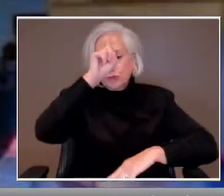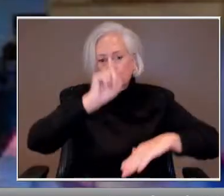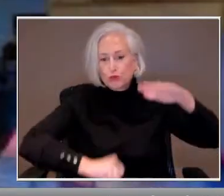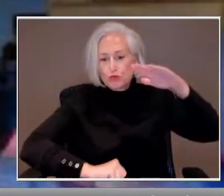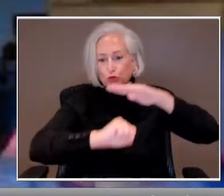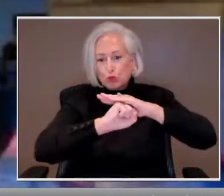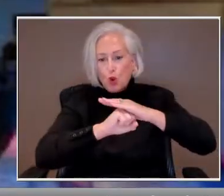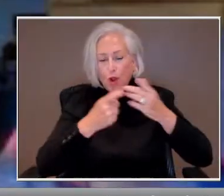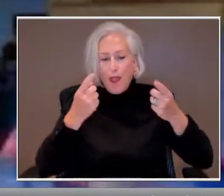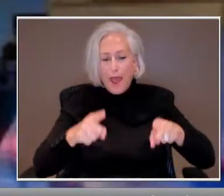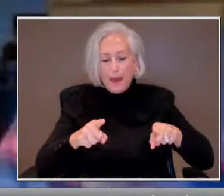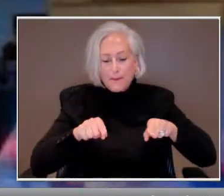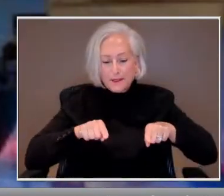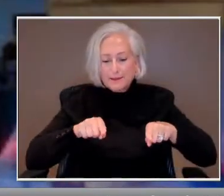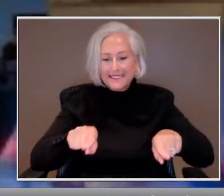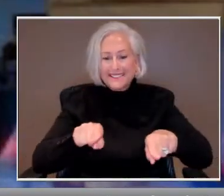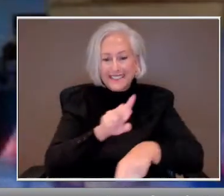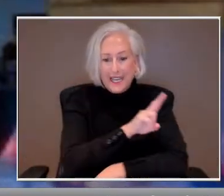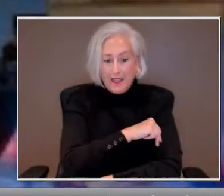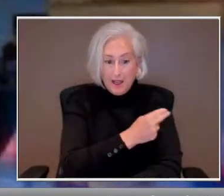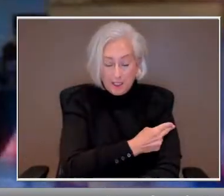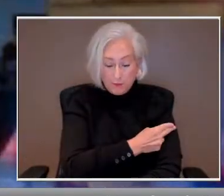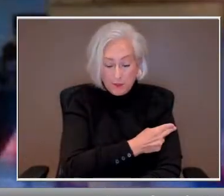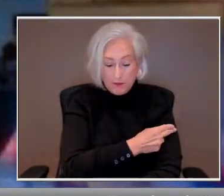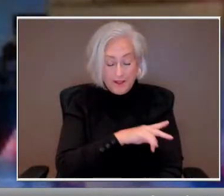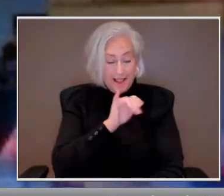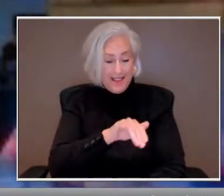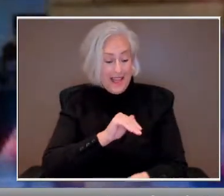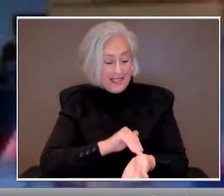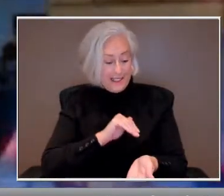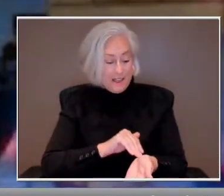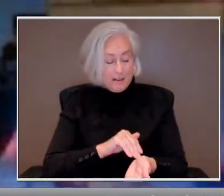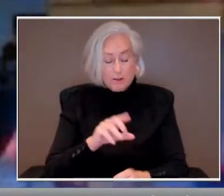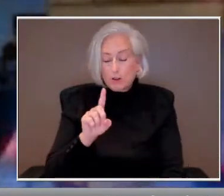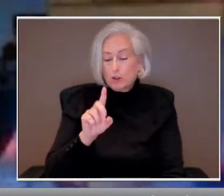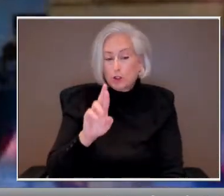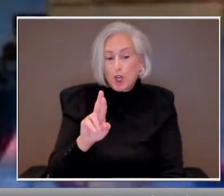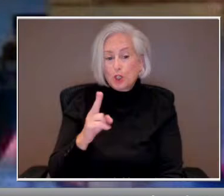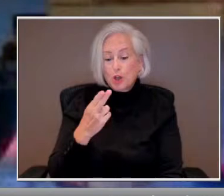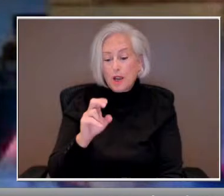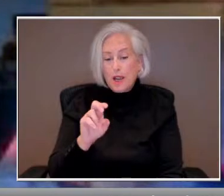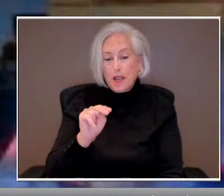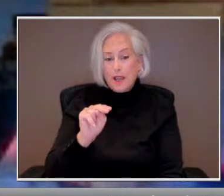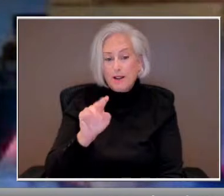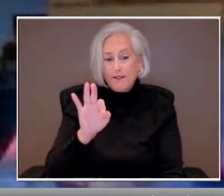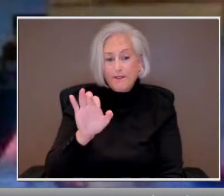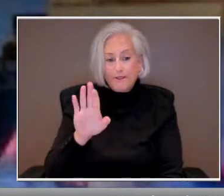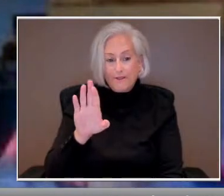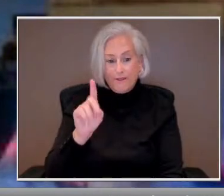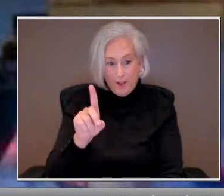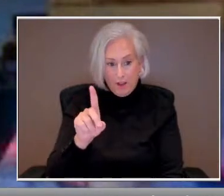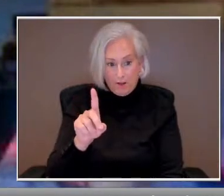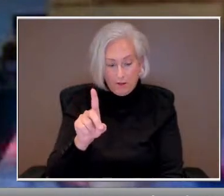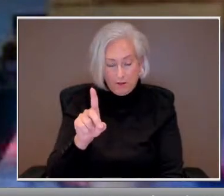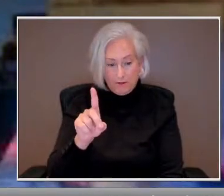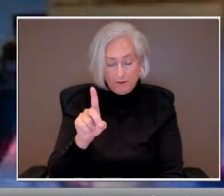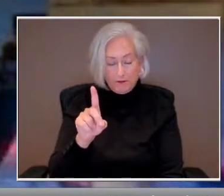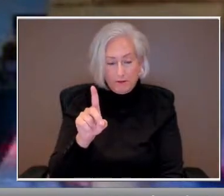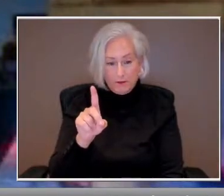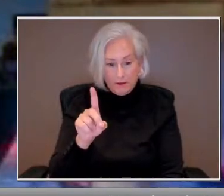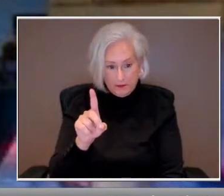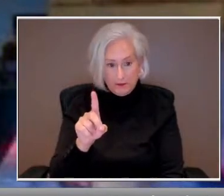and so the doctor that was there then, Dr. Hemphill, was the doctor that he had